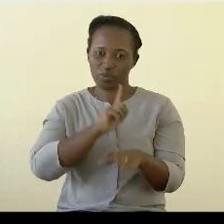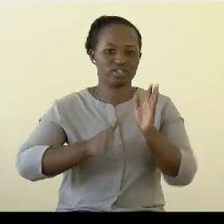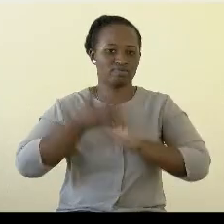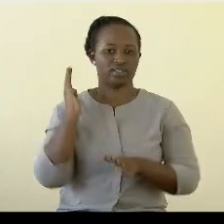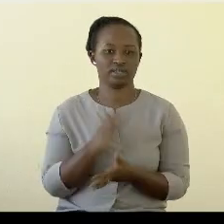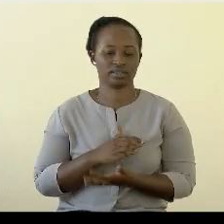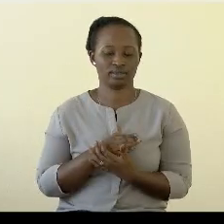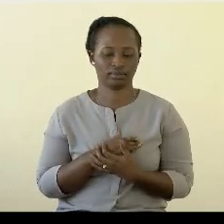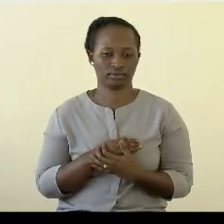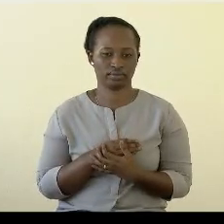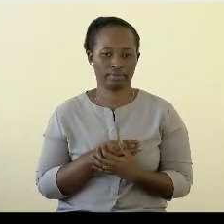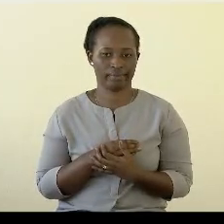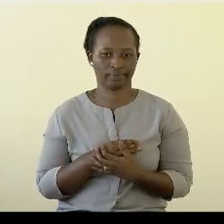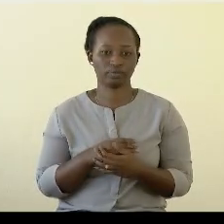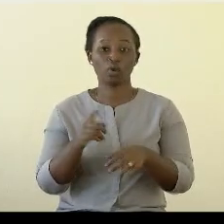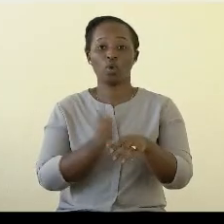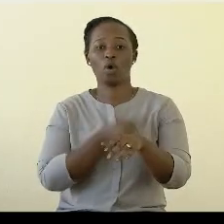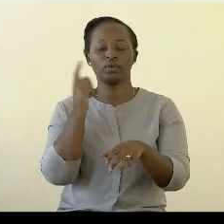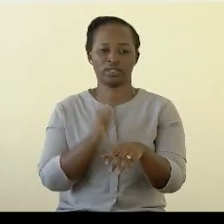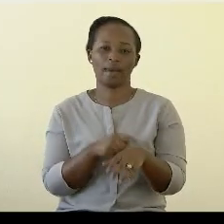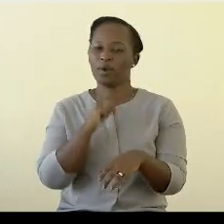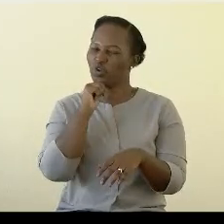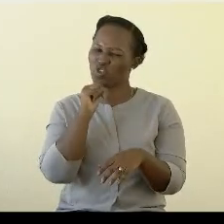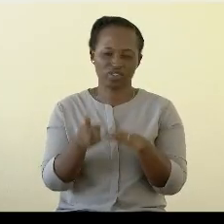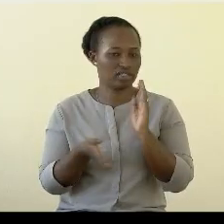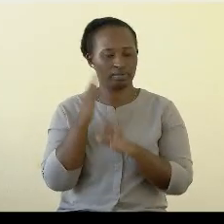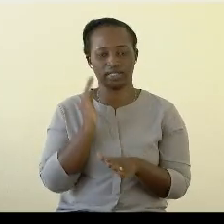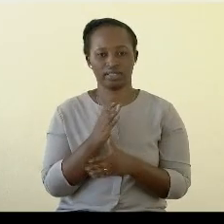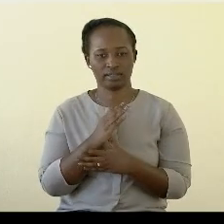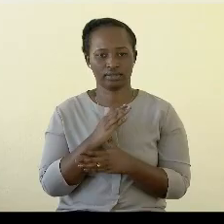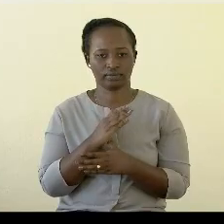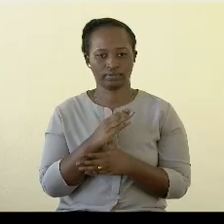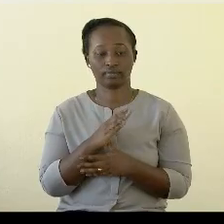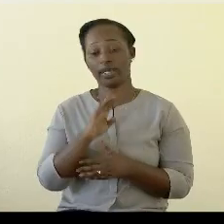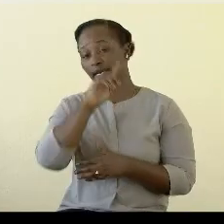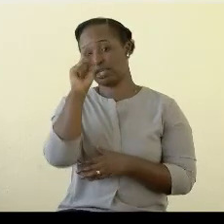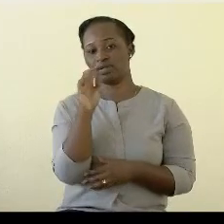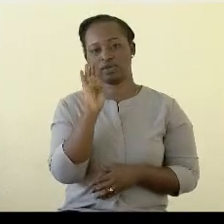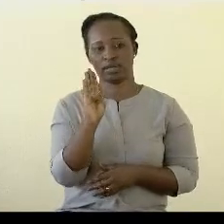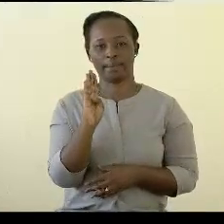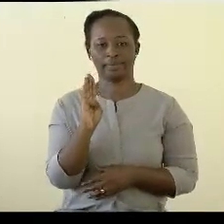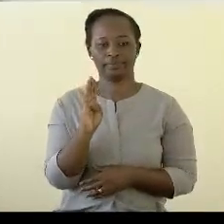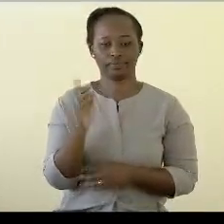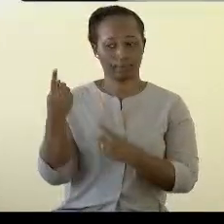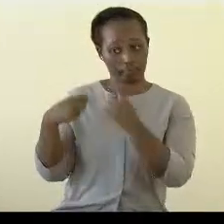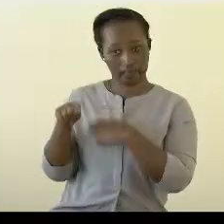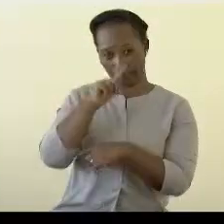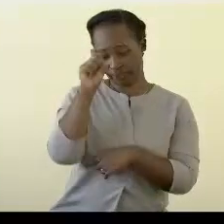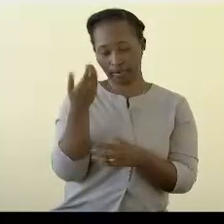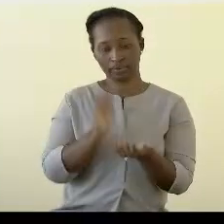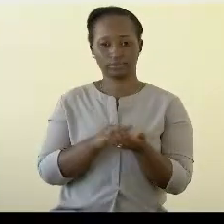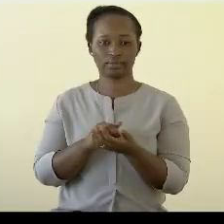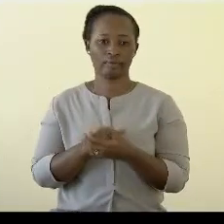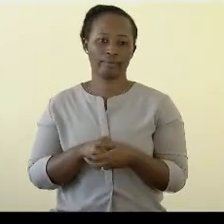effects. Check that again. Long-term, not immediate. B, back to the question again.